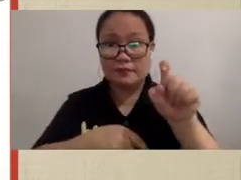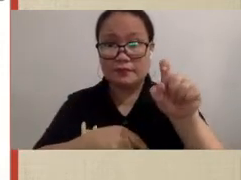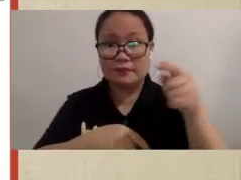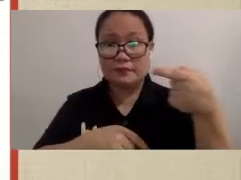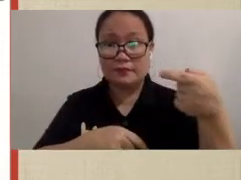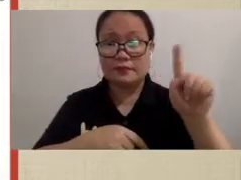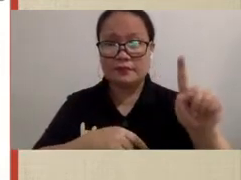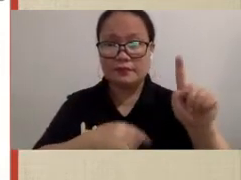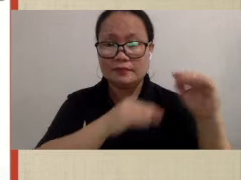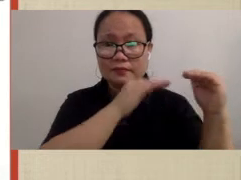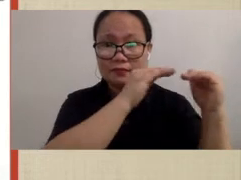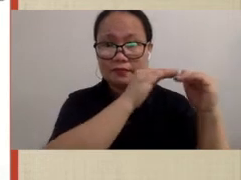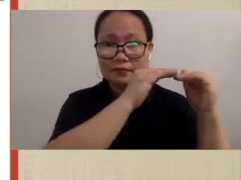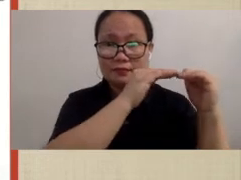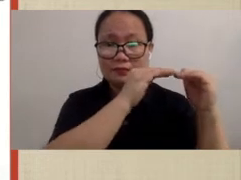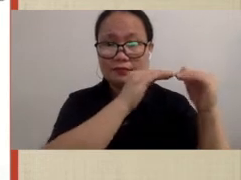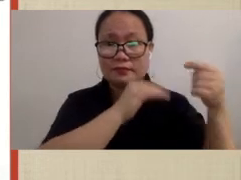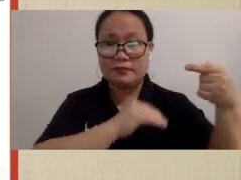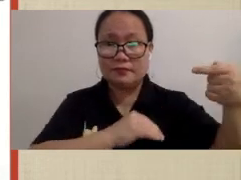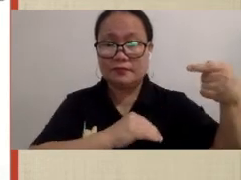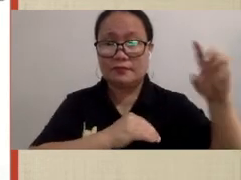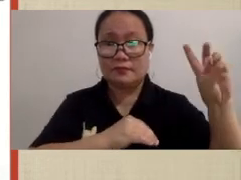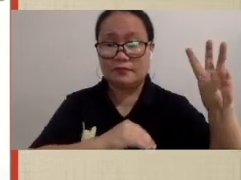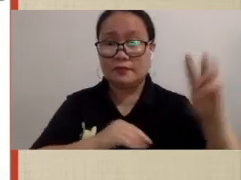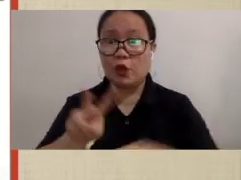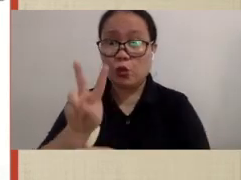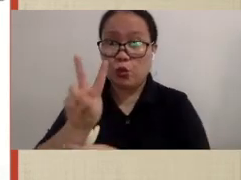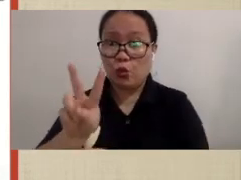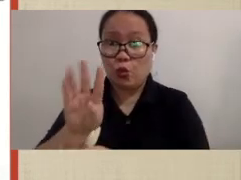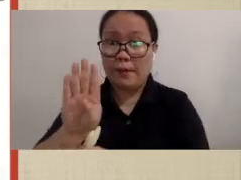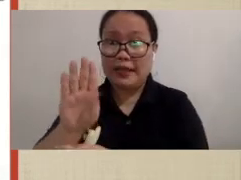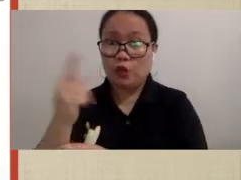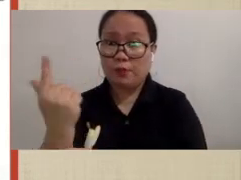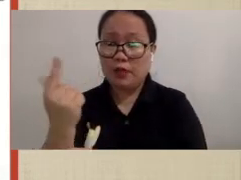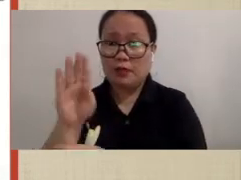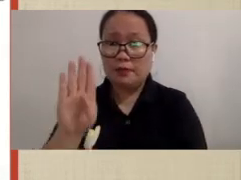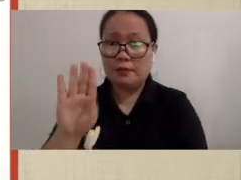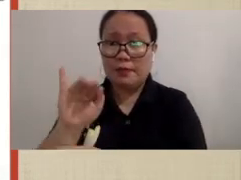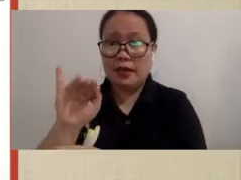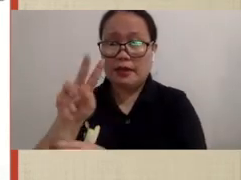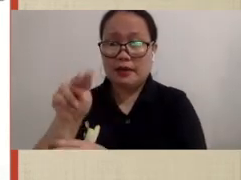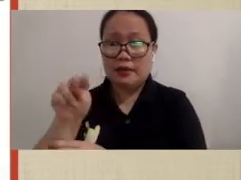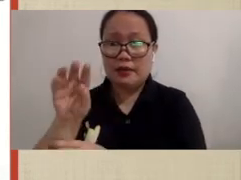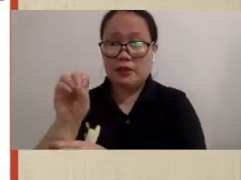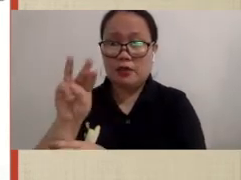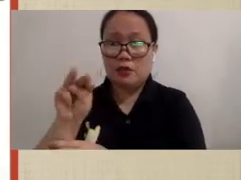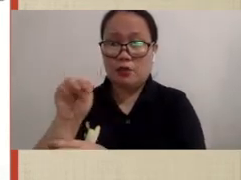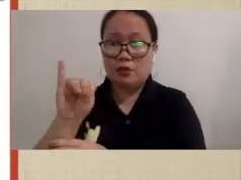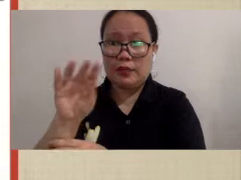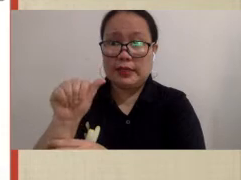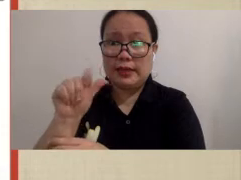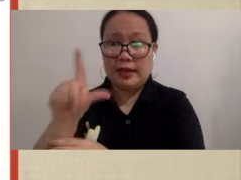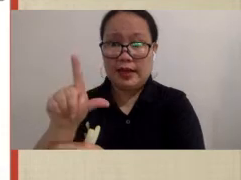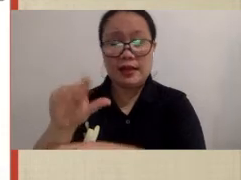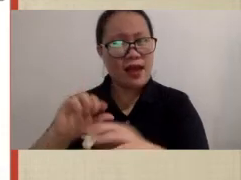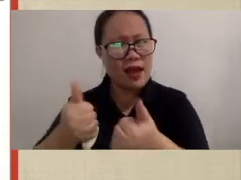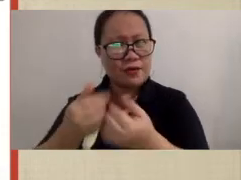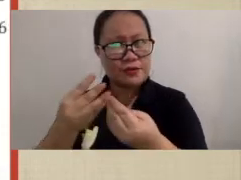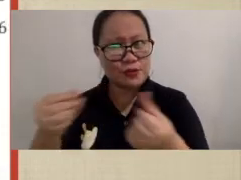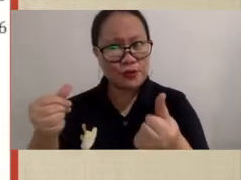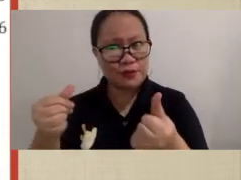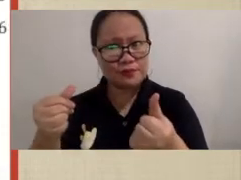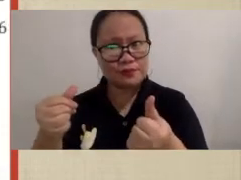meron tayong dalawang binomial. So, paano natin siya isosolve? So,